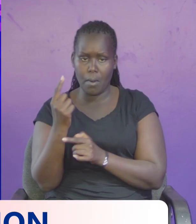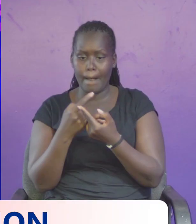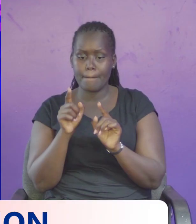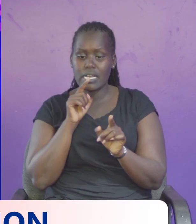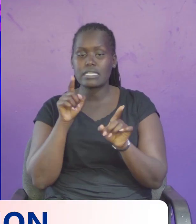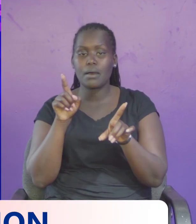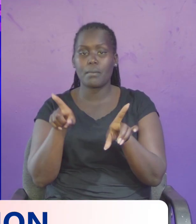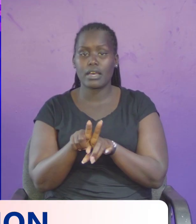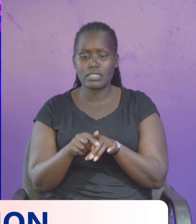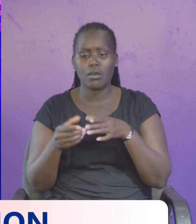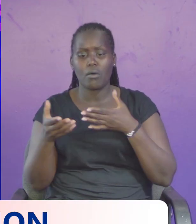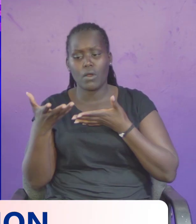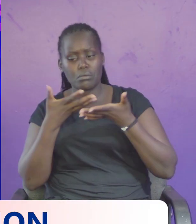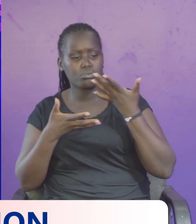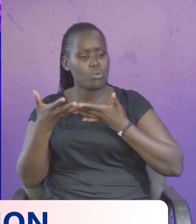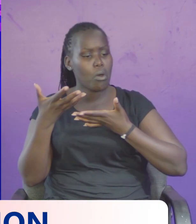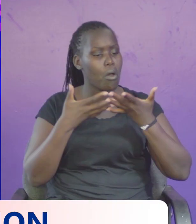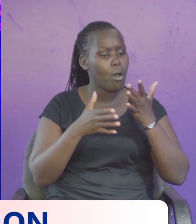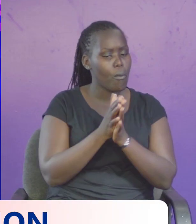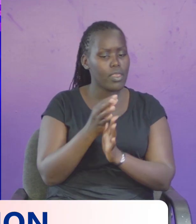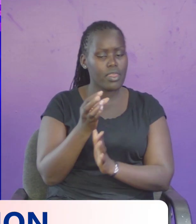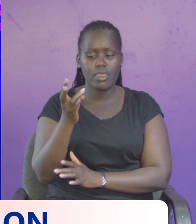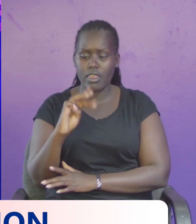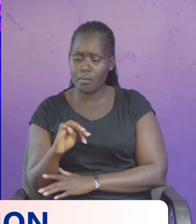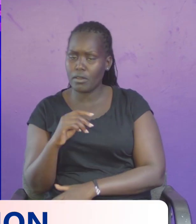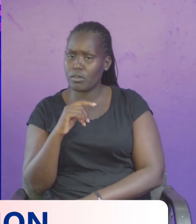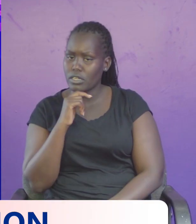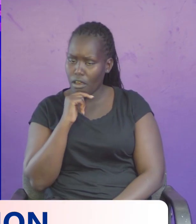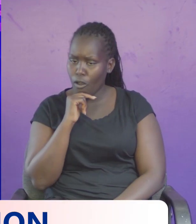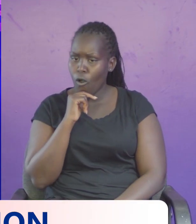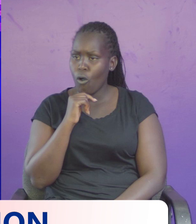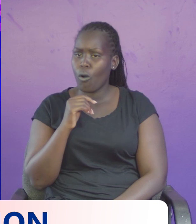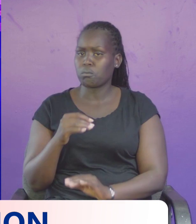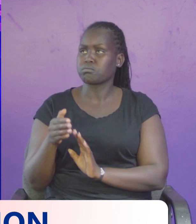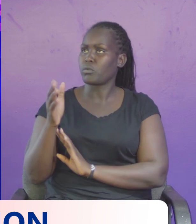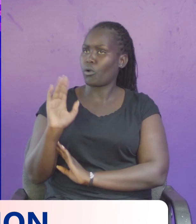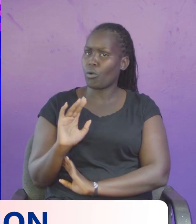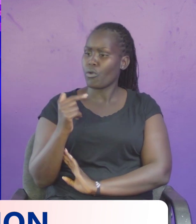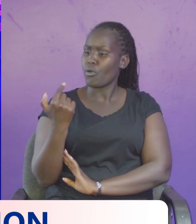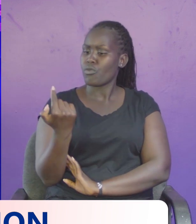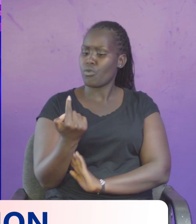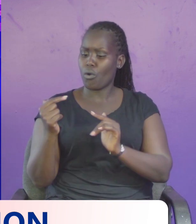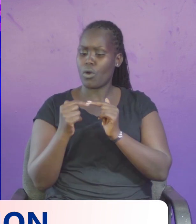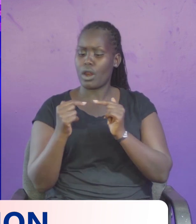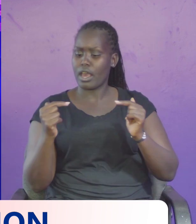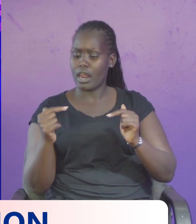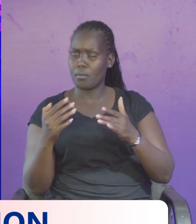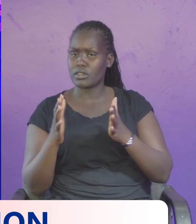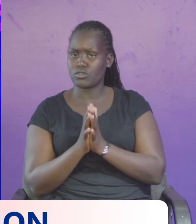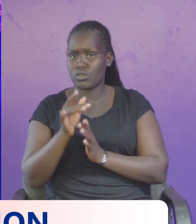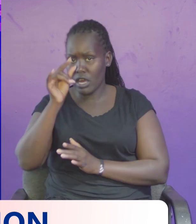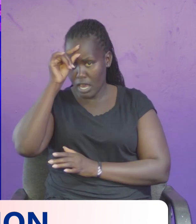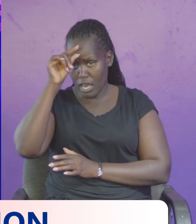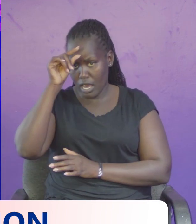they would interact with them. And I was like, oh God. So you are only enemies to the